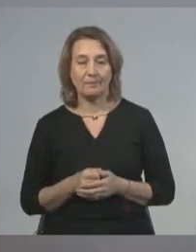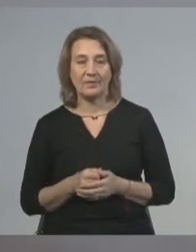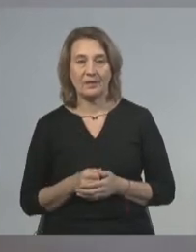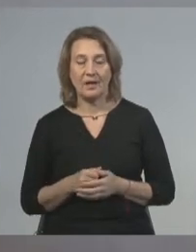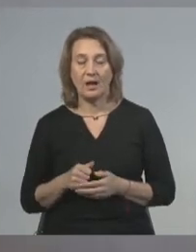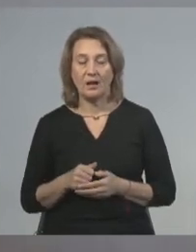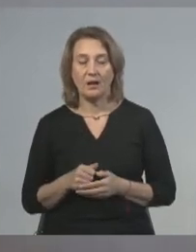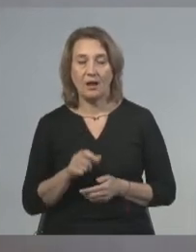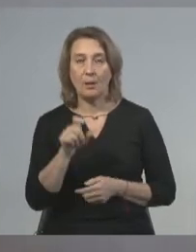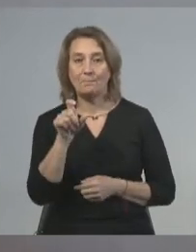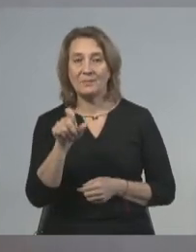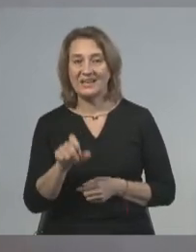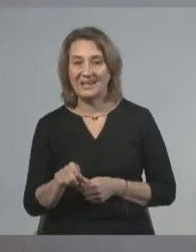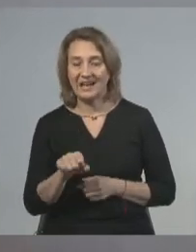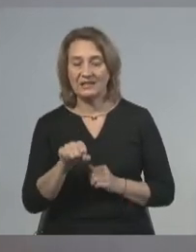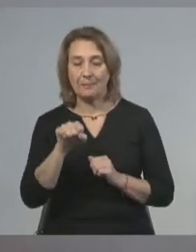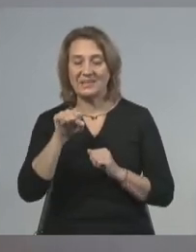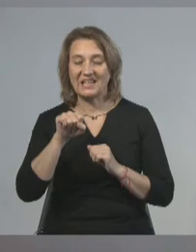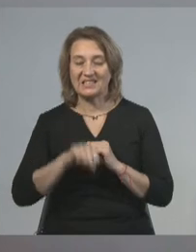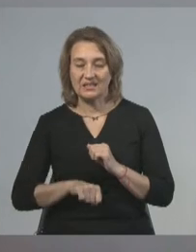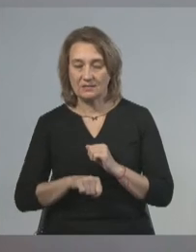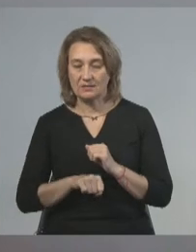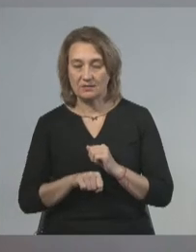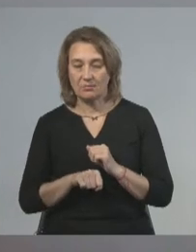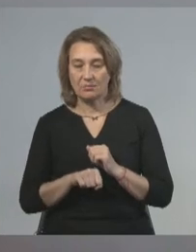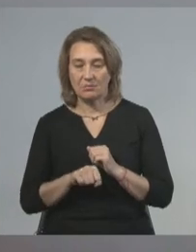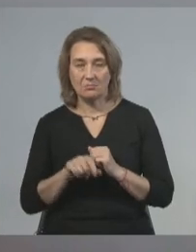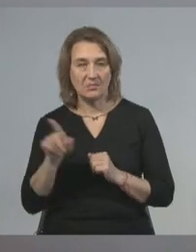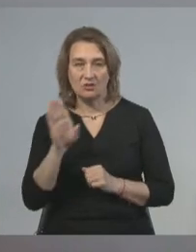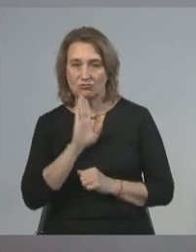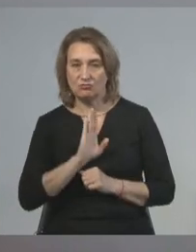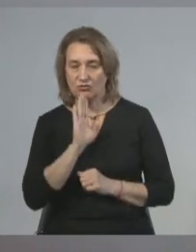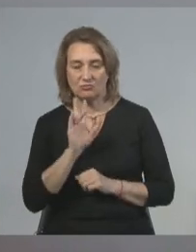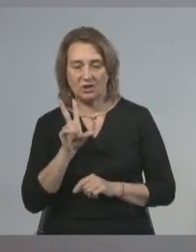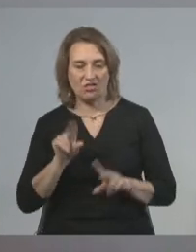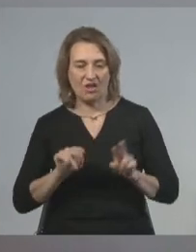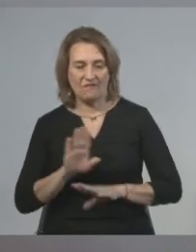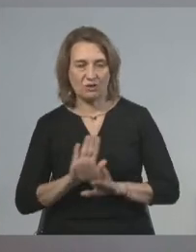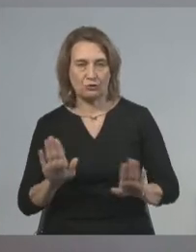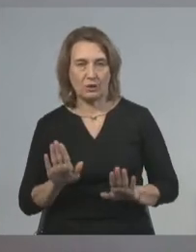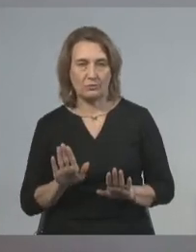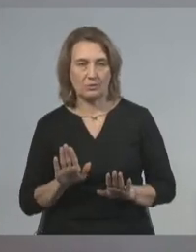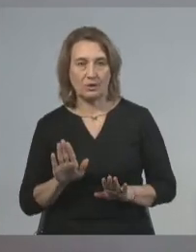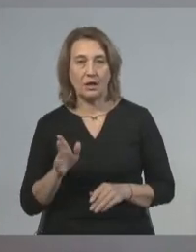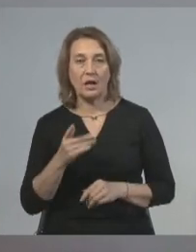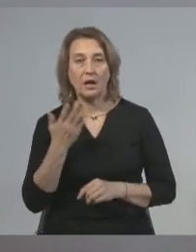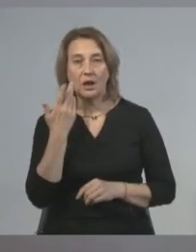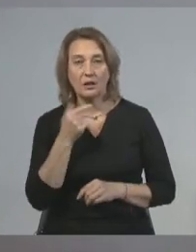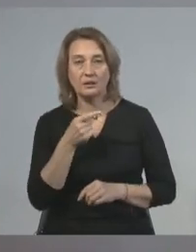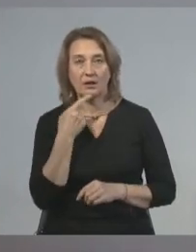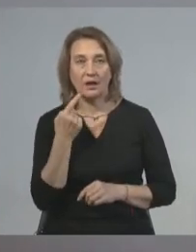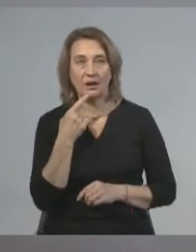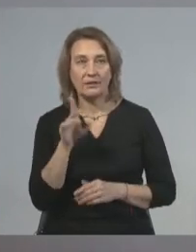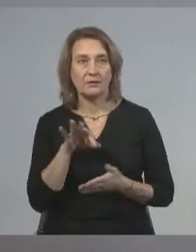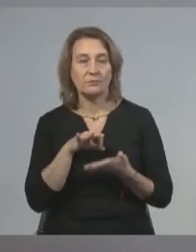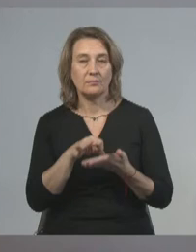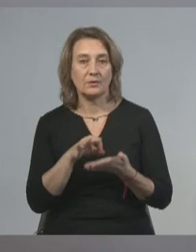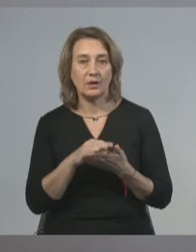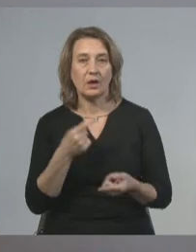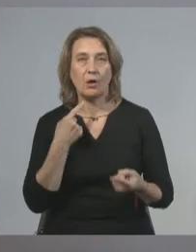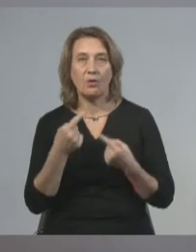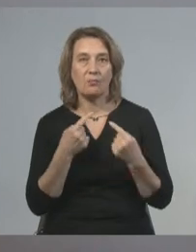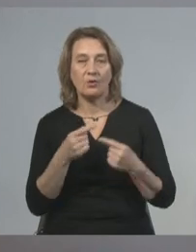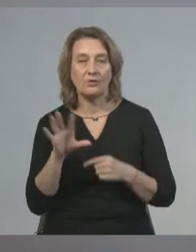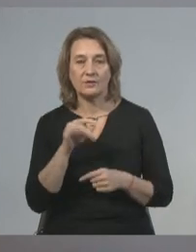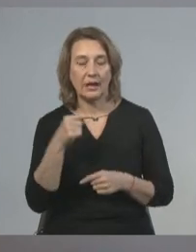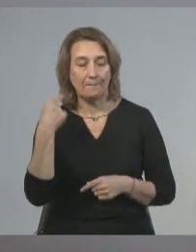concept of violence and the percentage is even higher when we talk about a different type of plan such as psychological uh